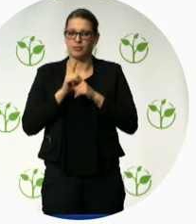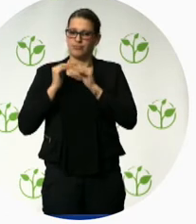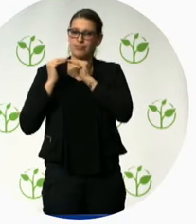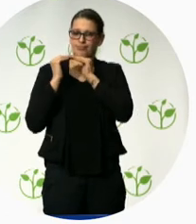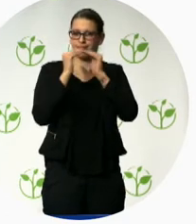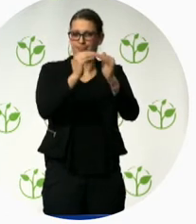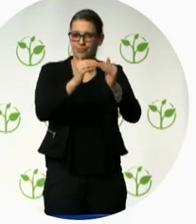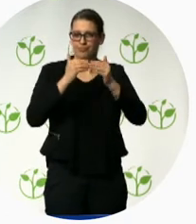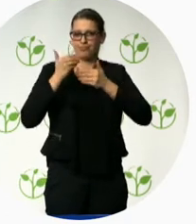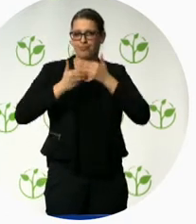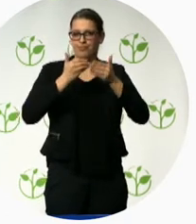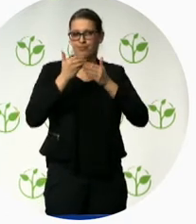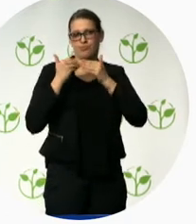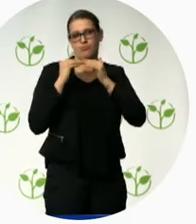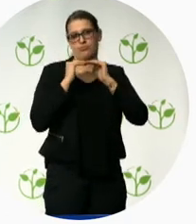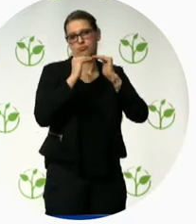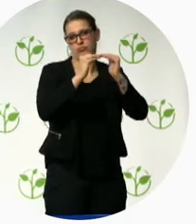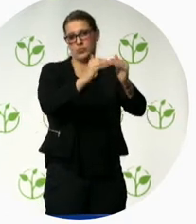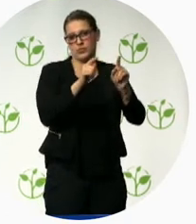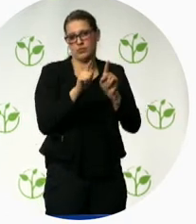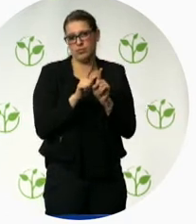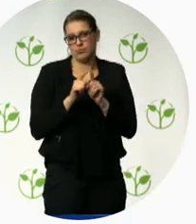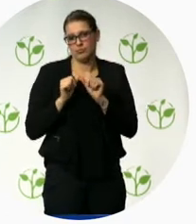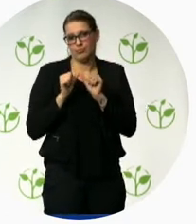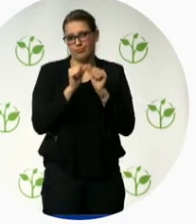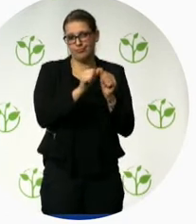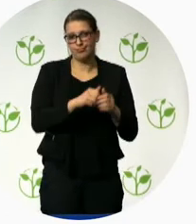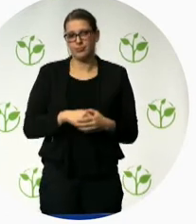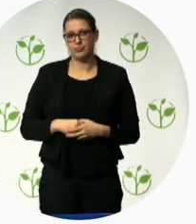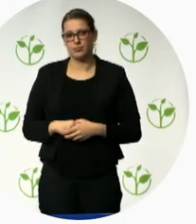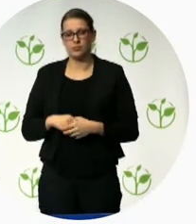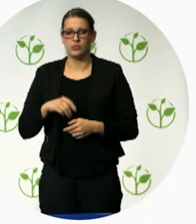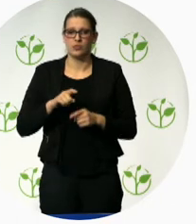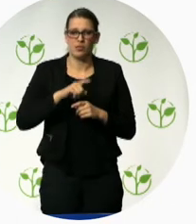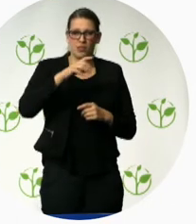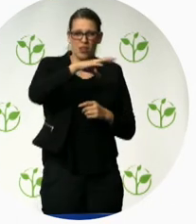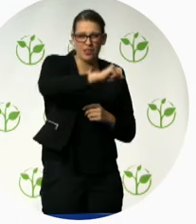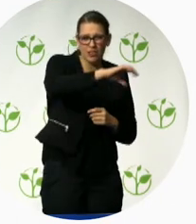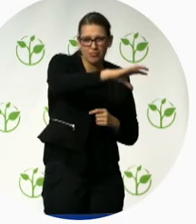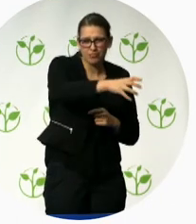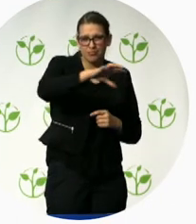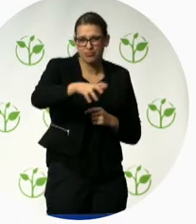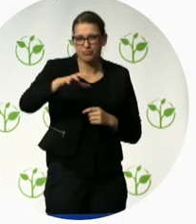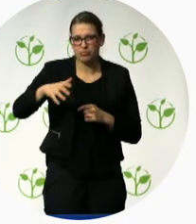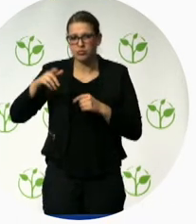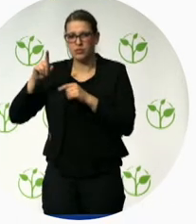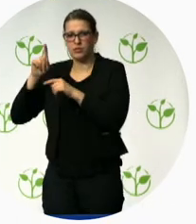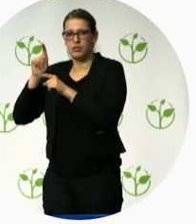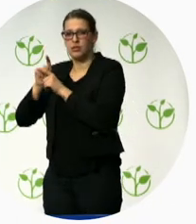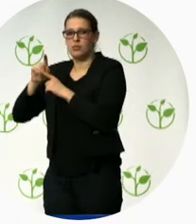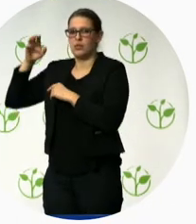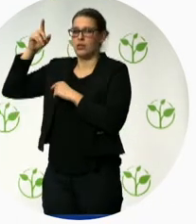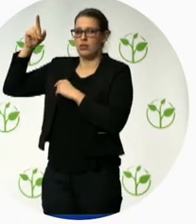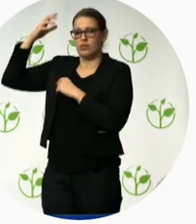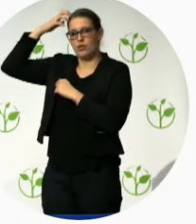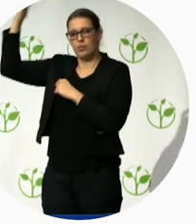no common platform of the local government to address disability within the development